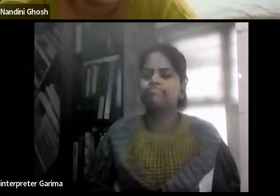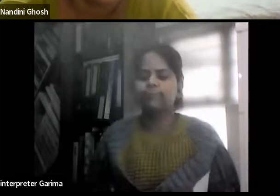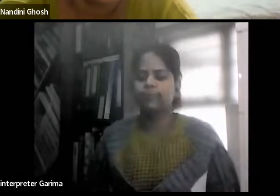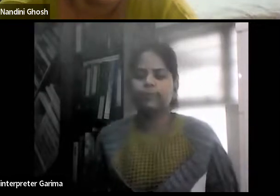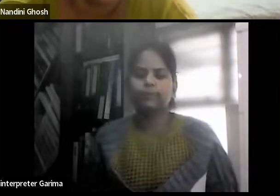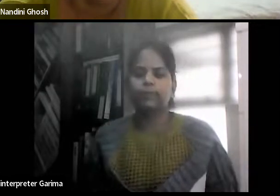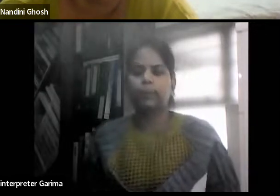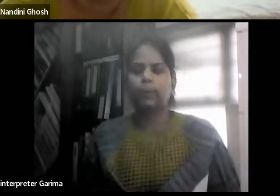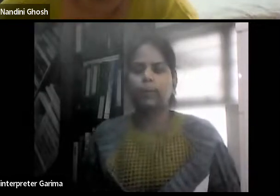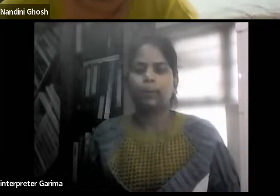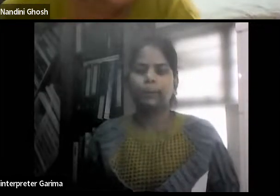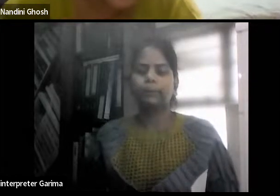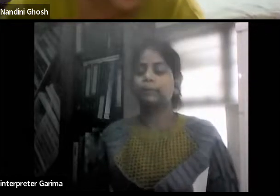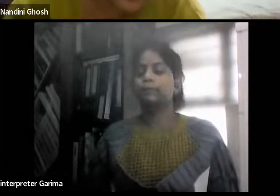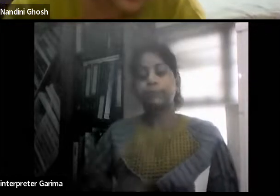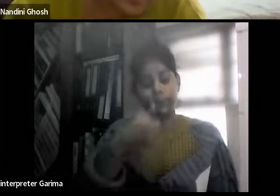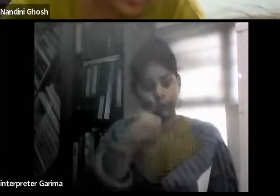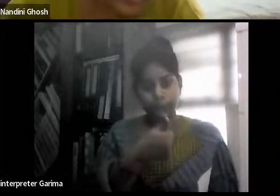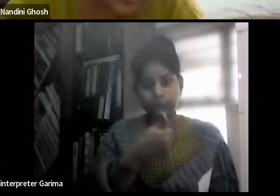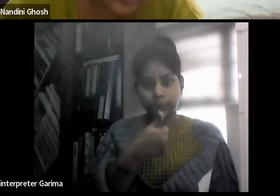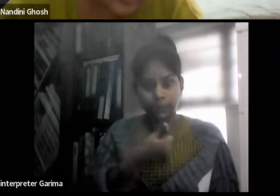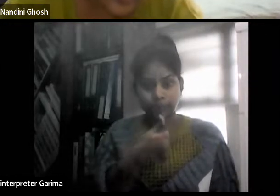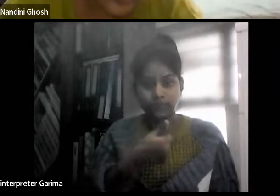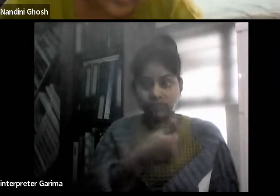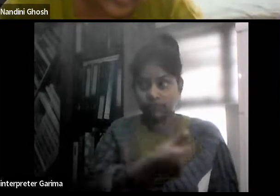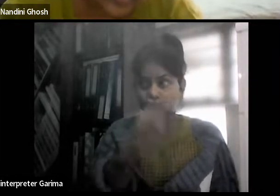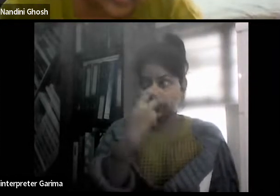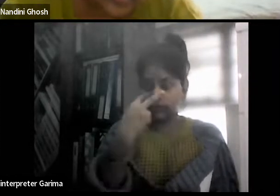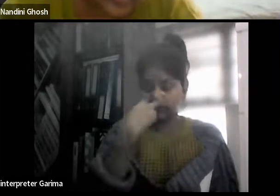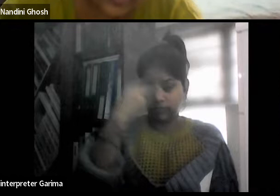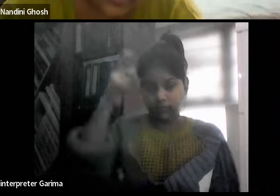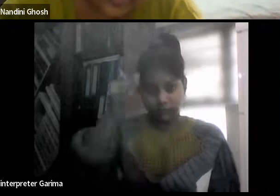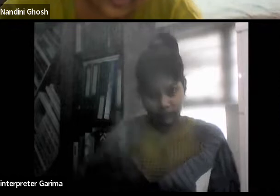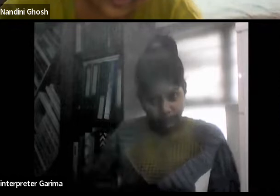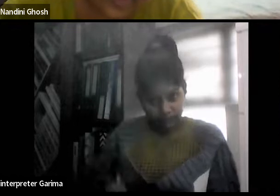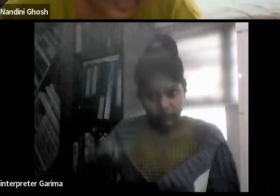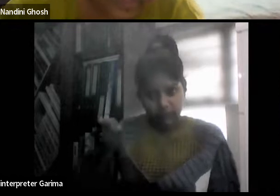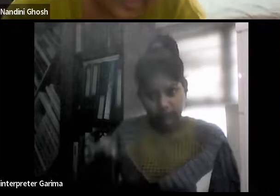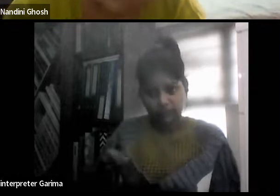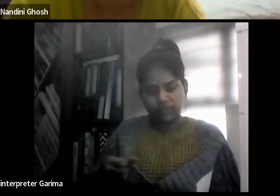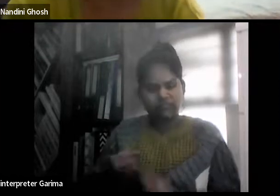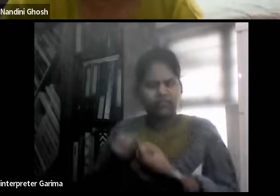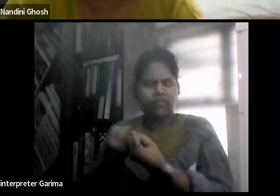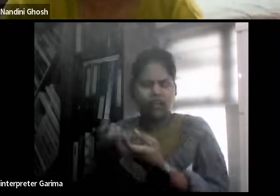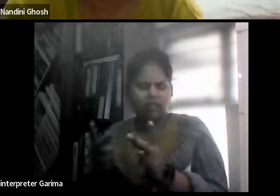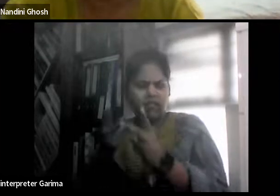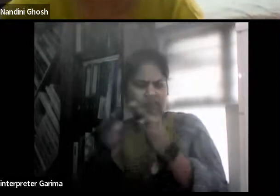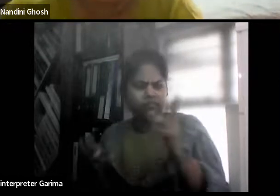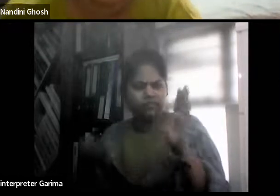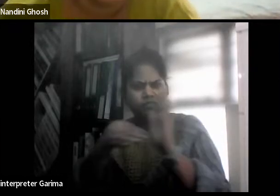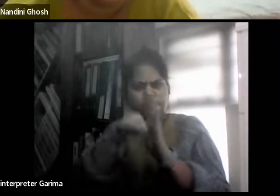yes, it's good that the blind people are resorting to various levels of